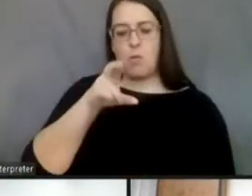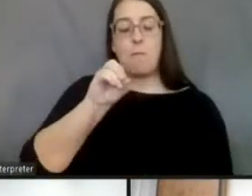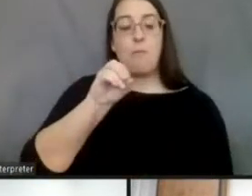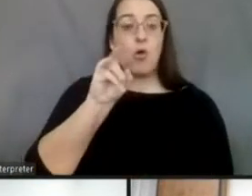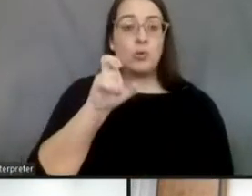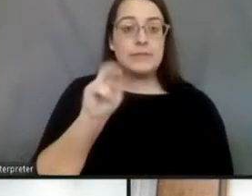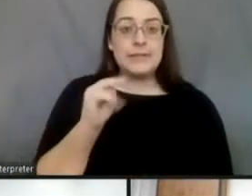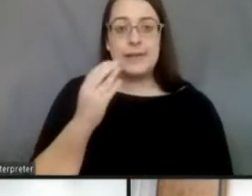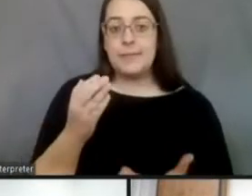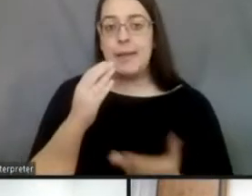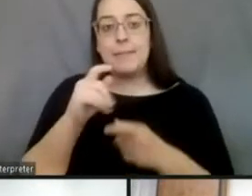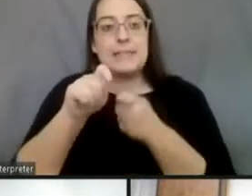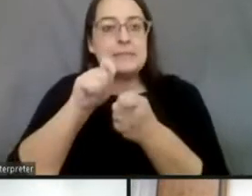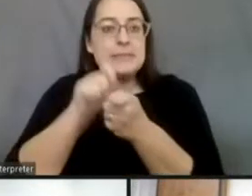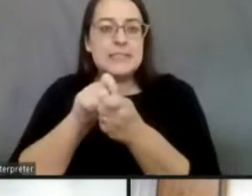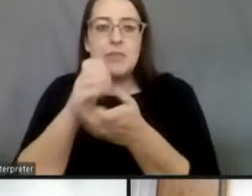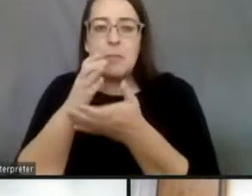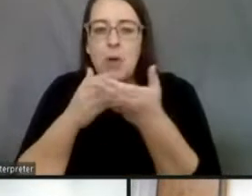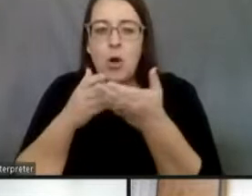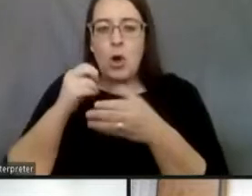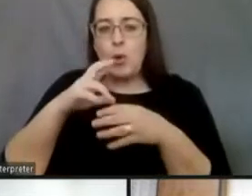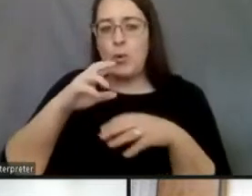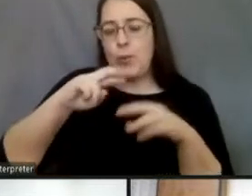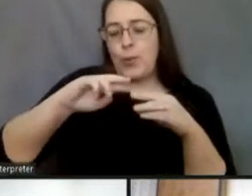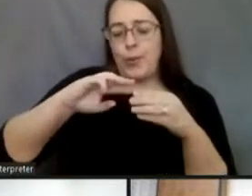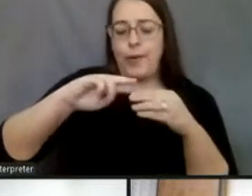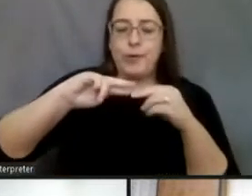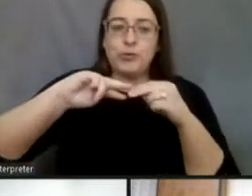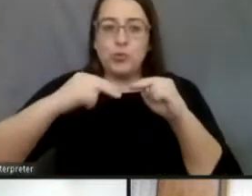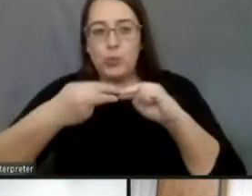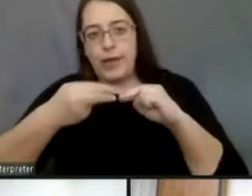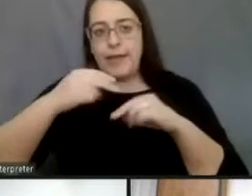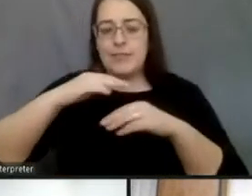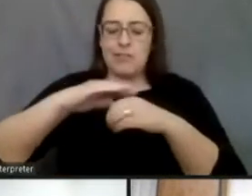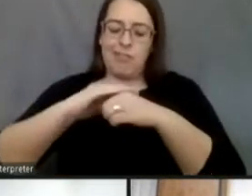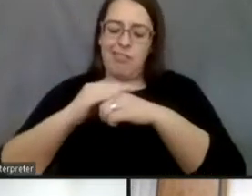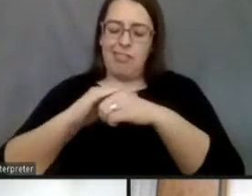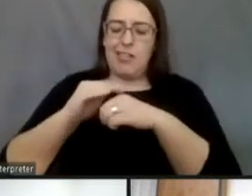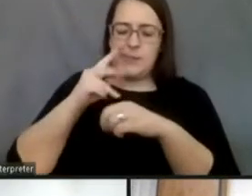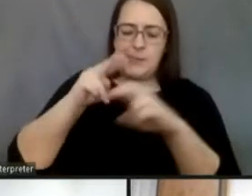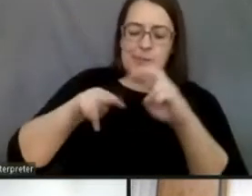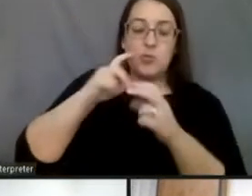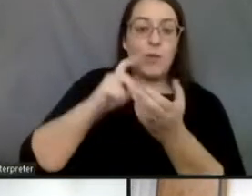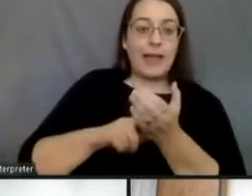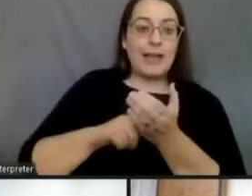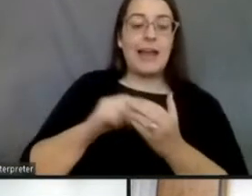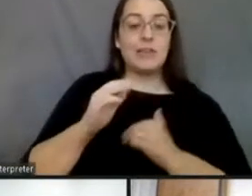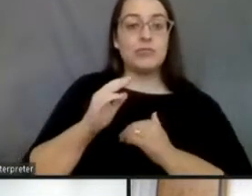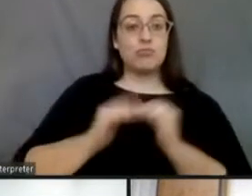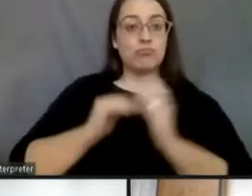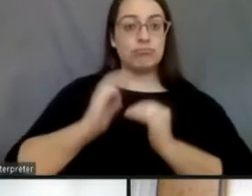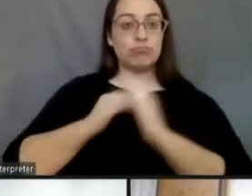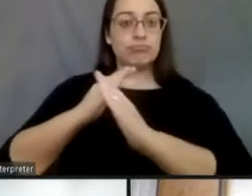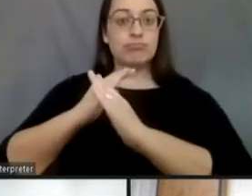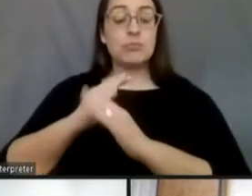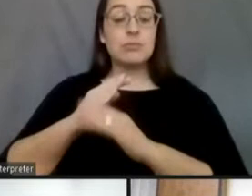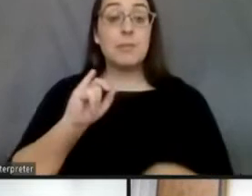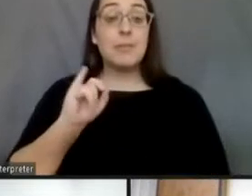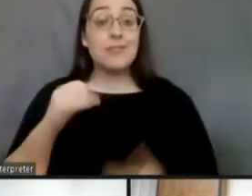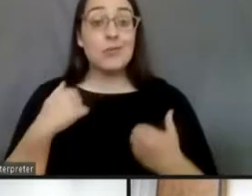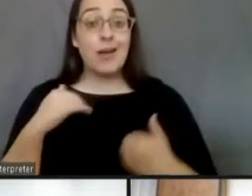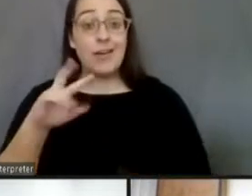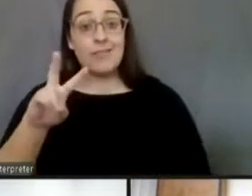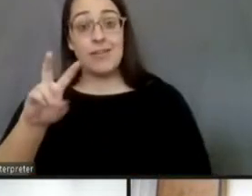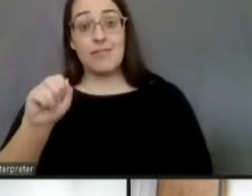a particular fold or a particular twist on the surface of that protein to raise antibodies against. The problem is if you get a